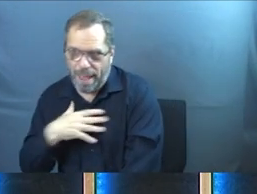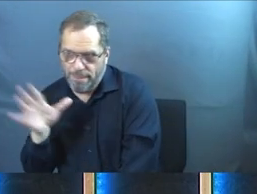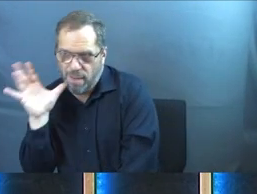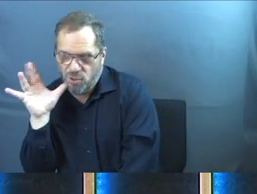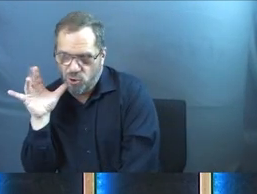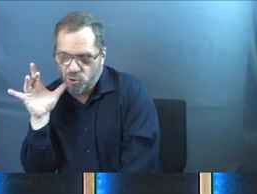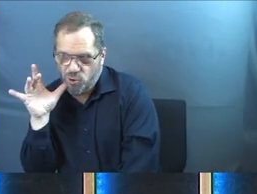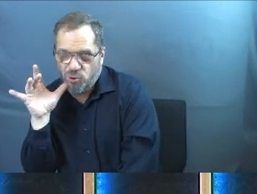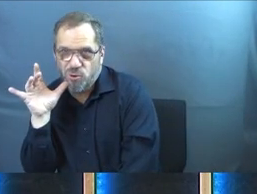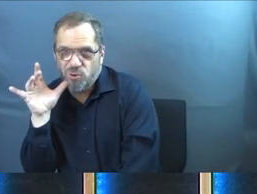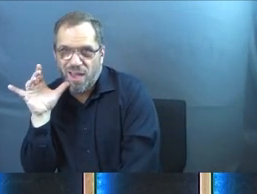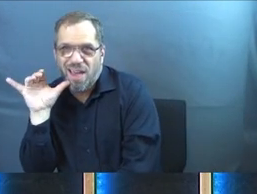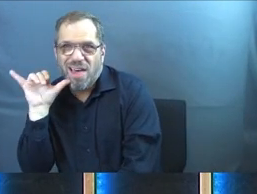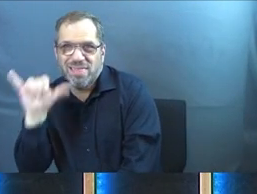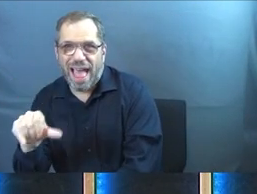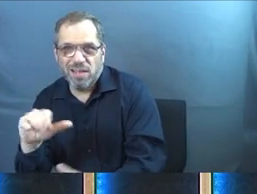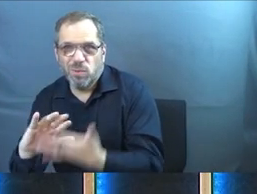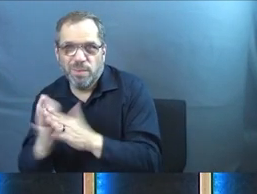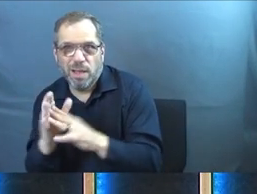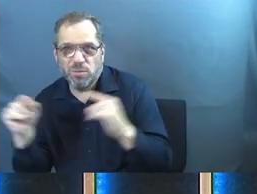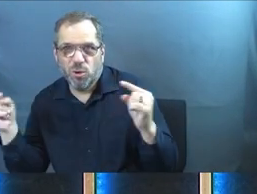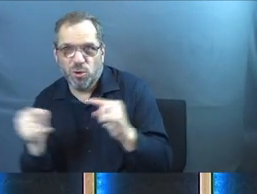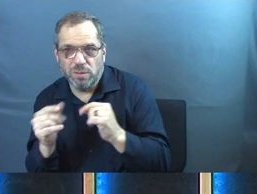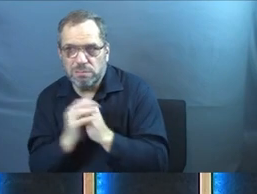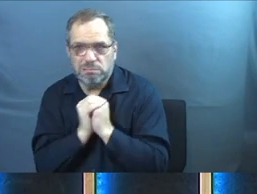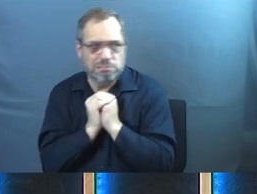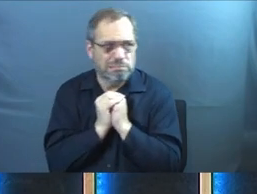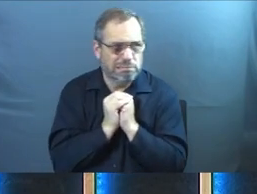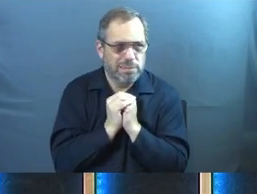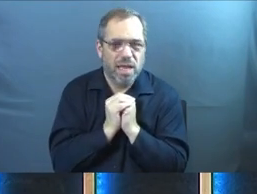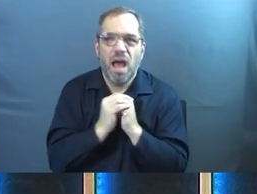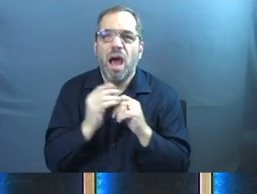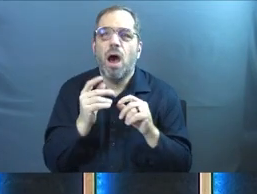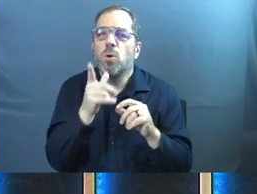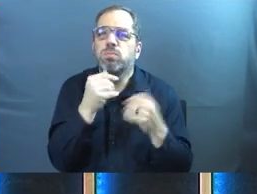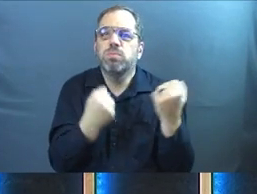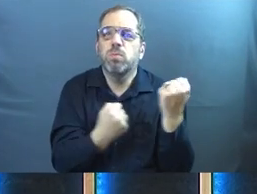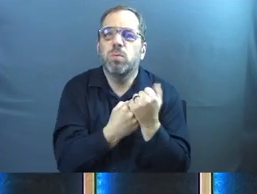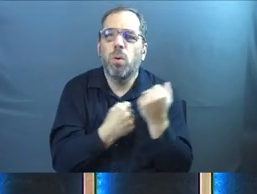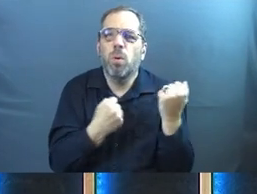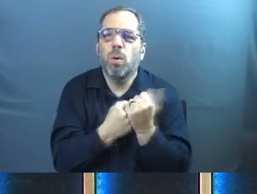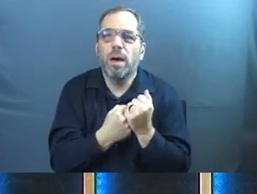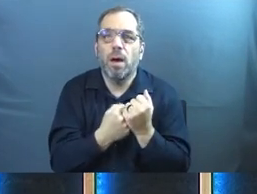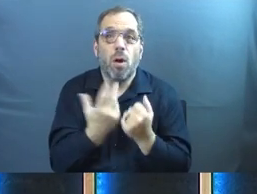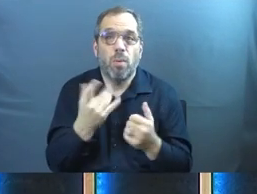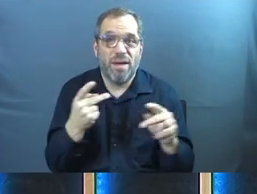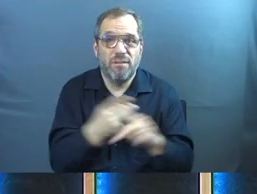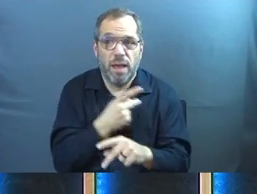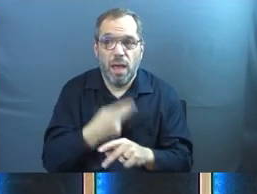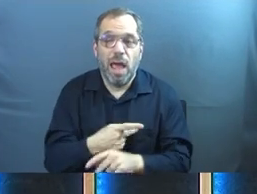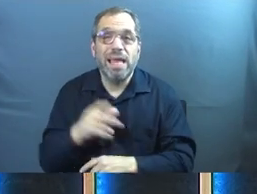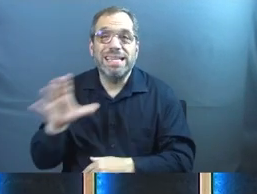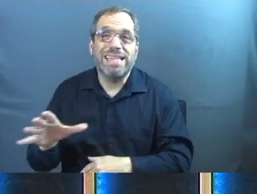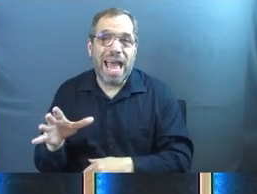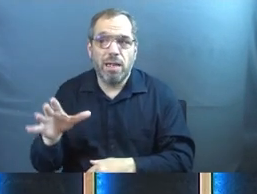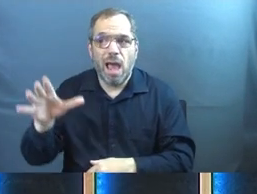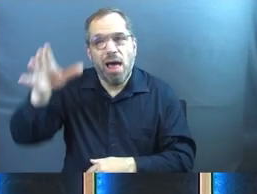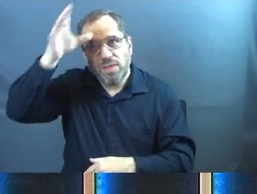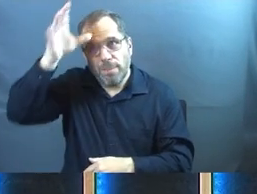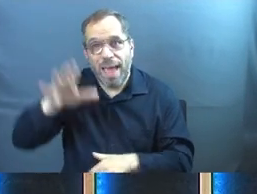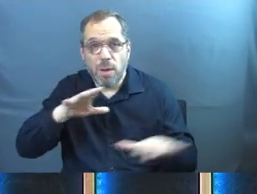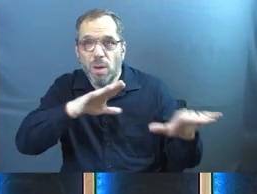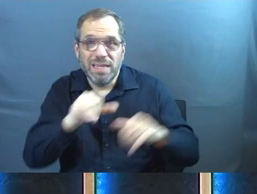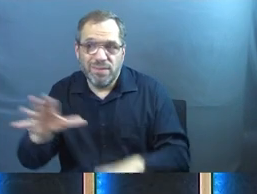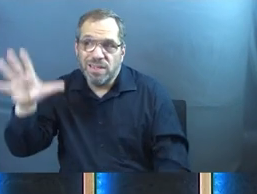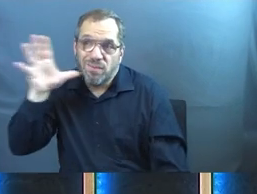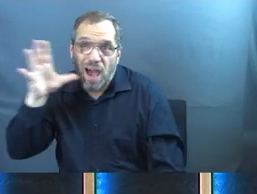that's when it gets painful. Figure loyalty out. It is for this reason a man will leave his father and